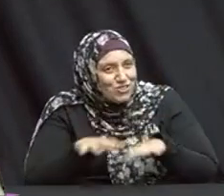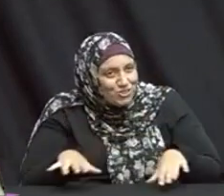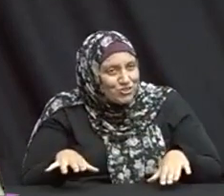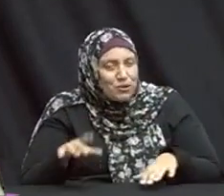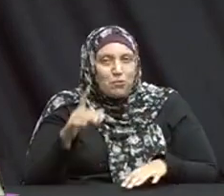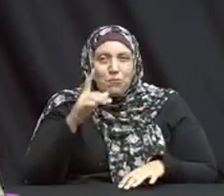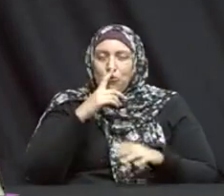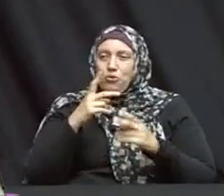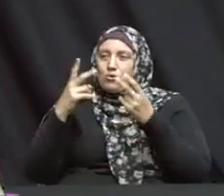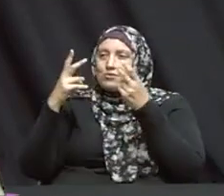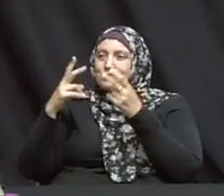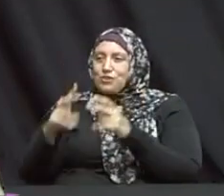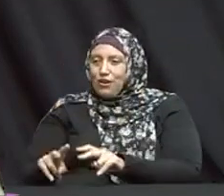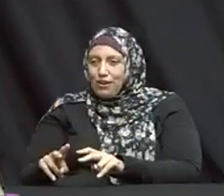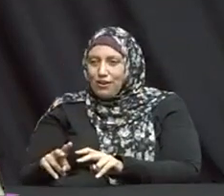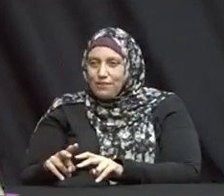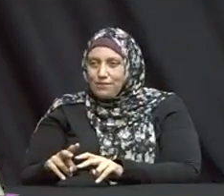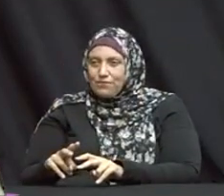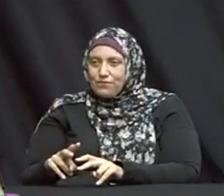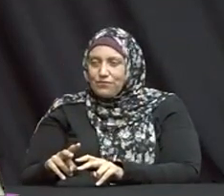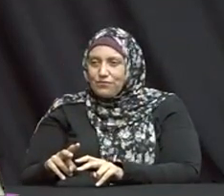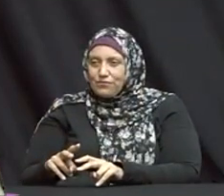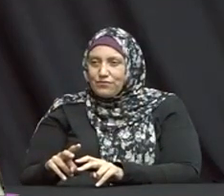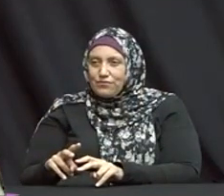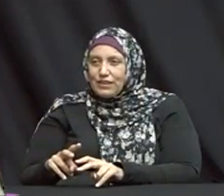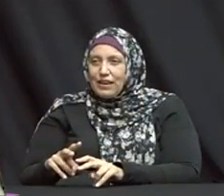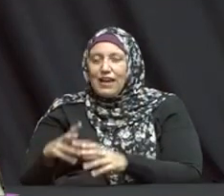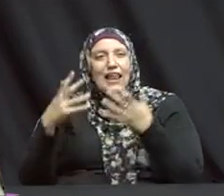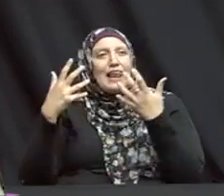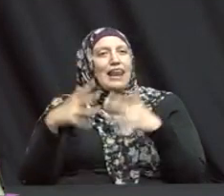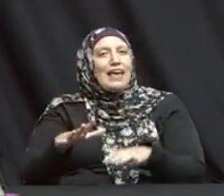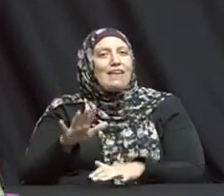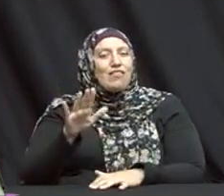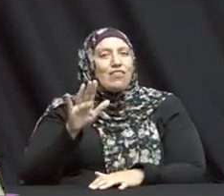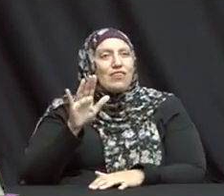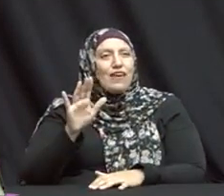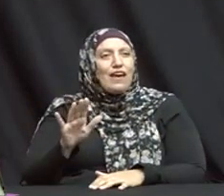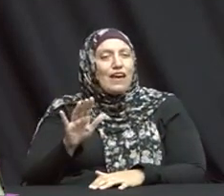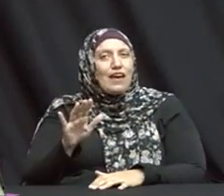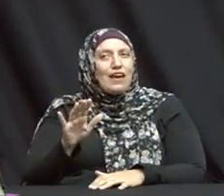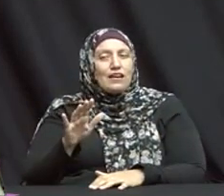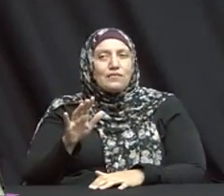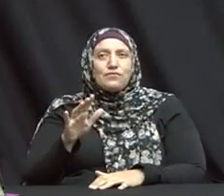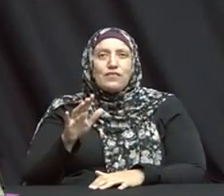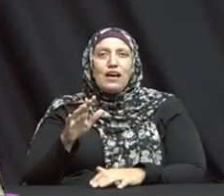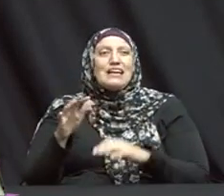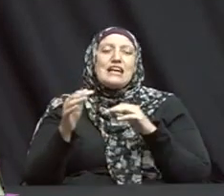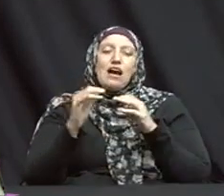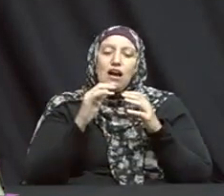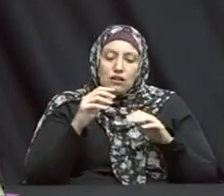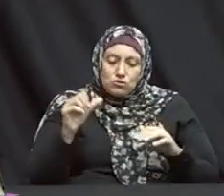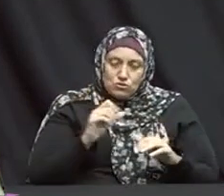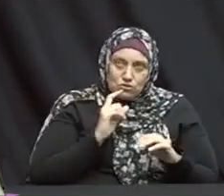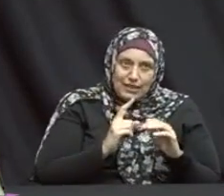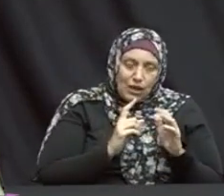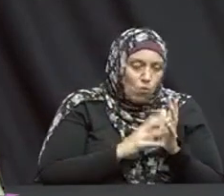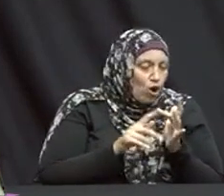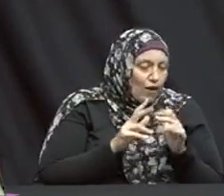and leave a wife, or I should say spouse, because it could be husband or wife, but leave a